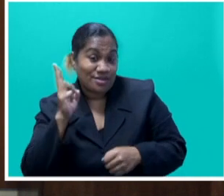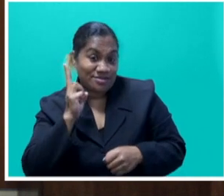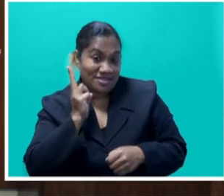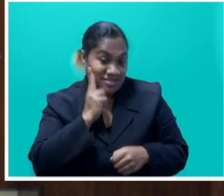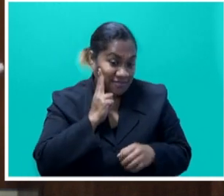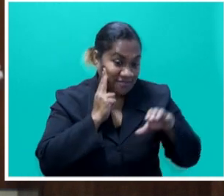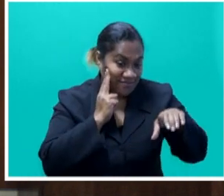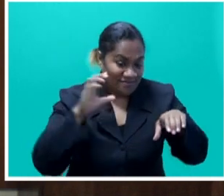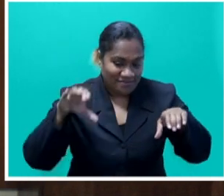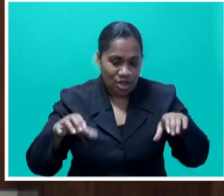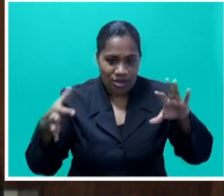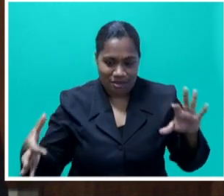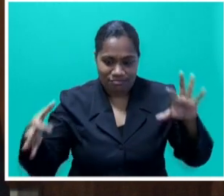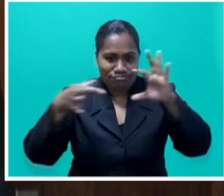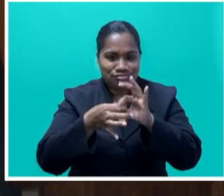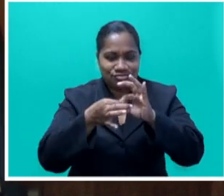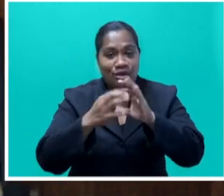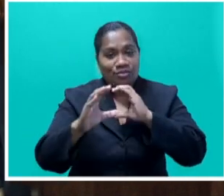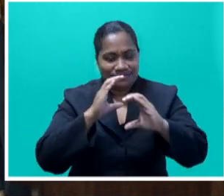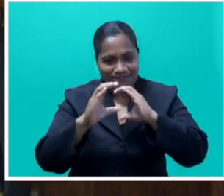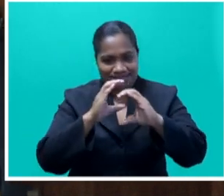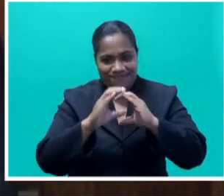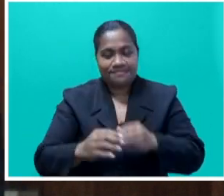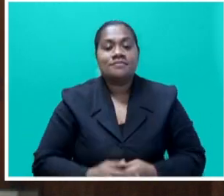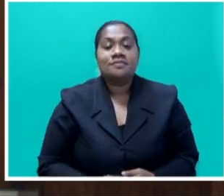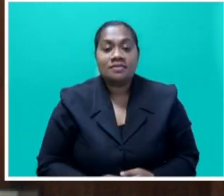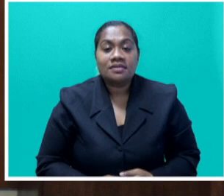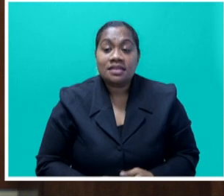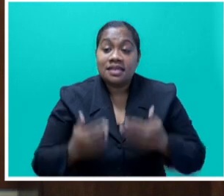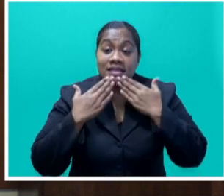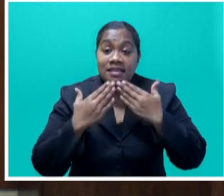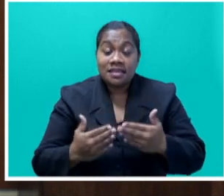Fijians are facing with. To give some statistics, Mr. Speaker, say we have close to